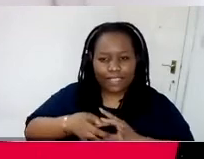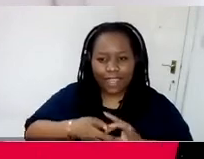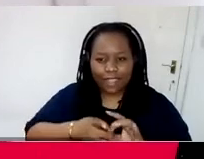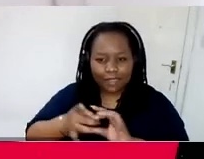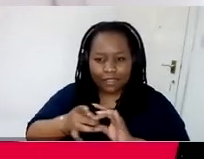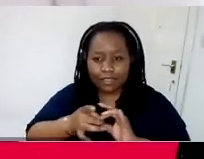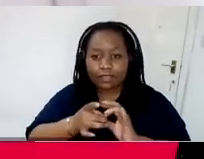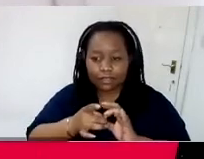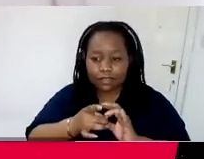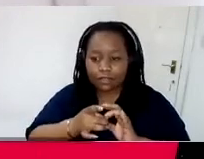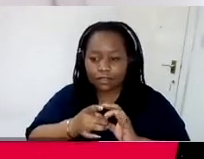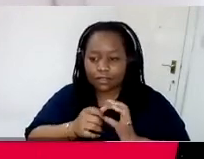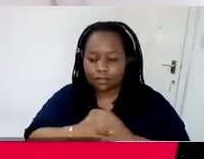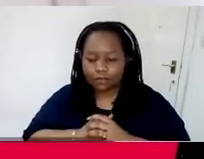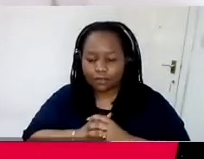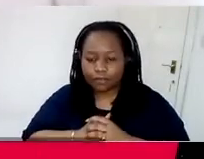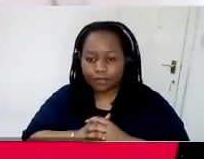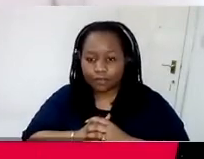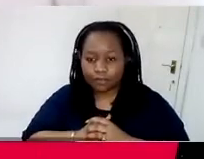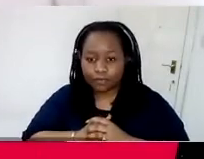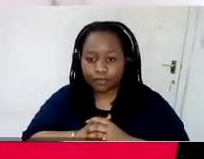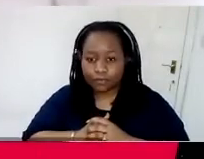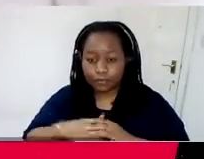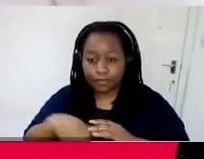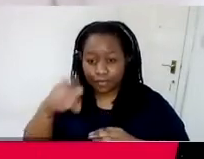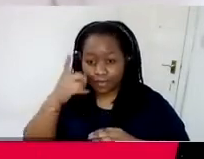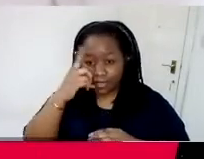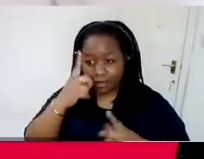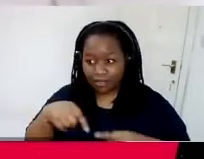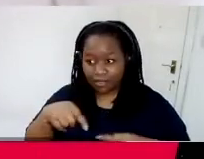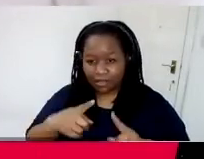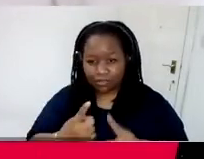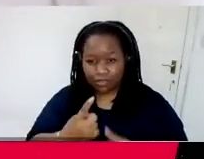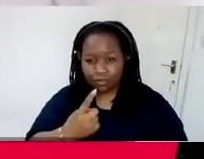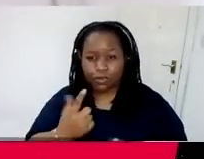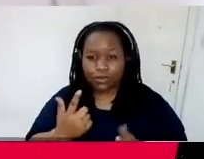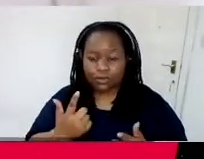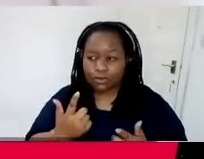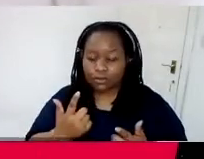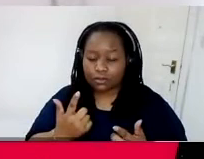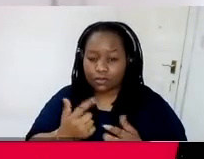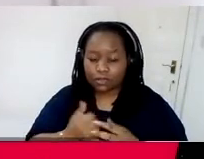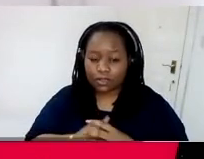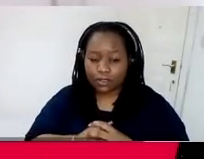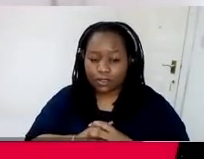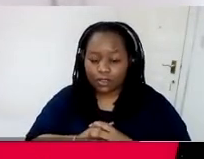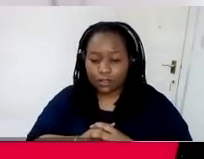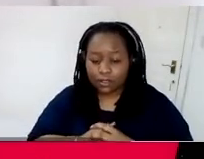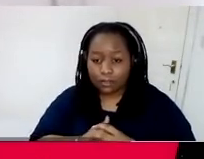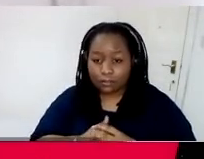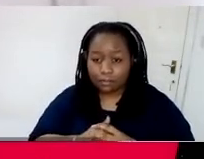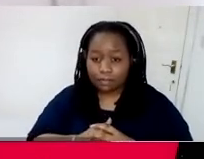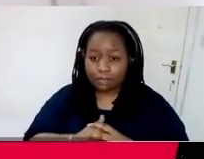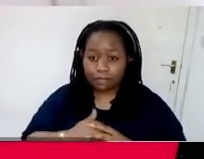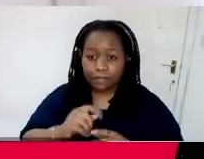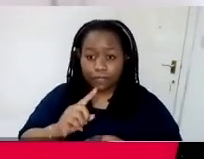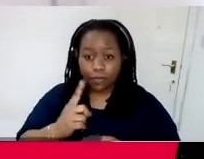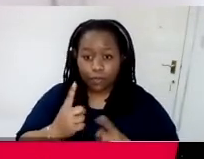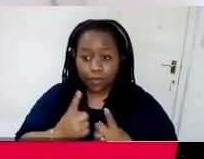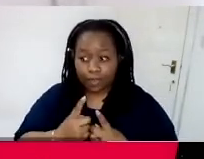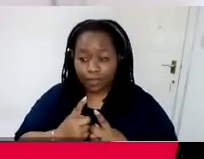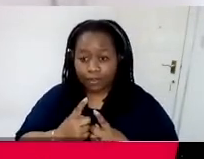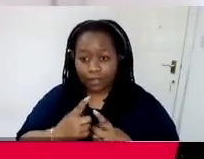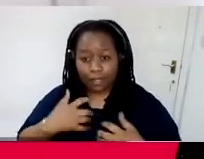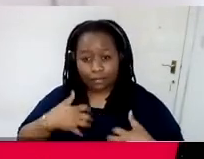so thinking then in terms of responses, one of the things that I'm particularly interested in is